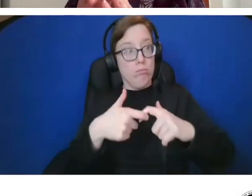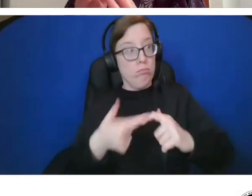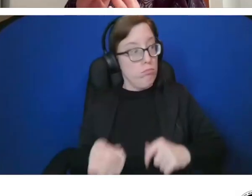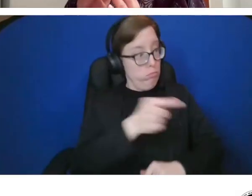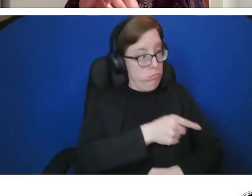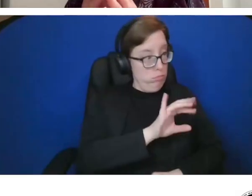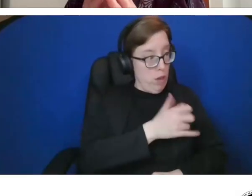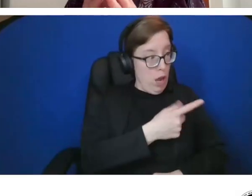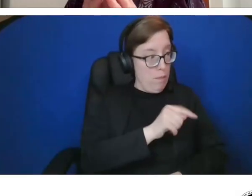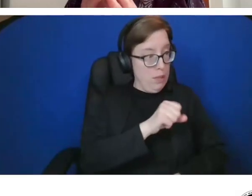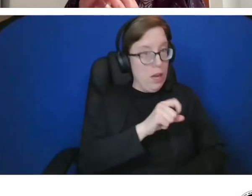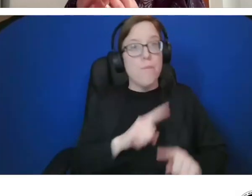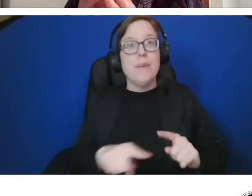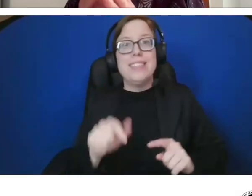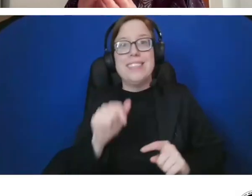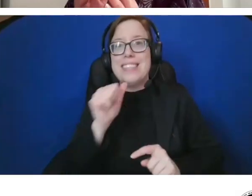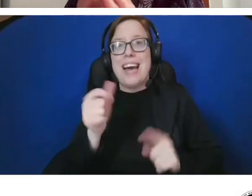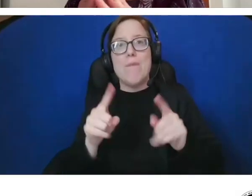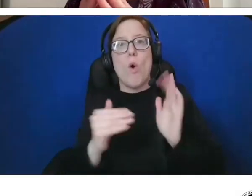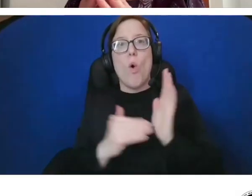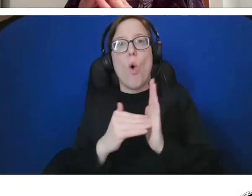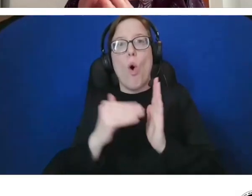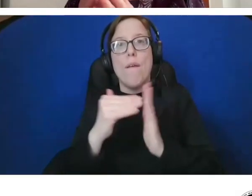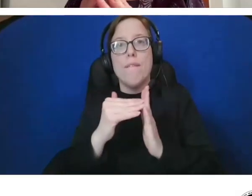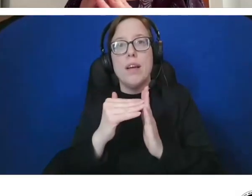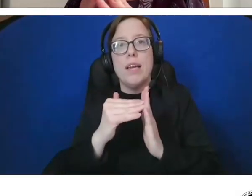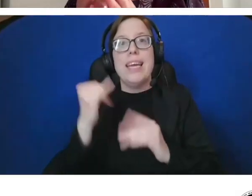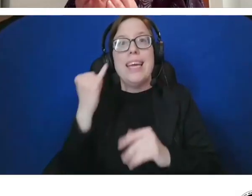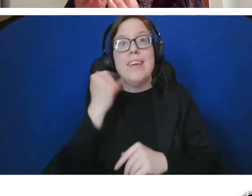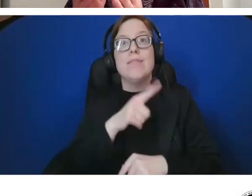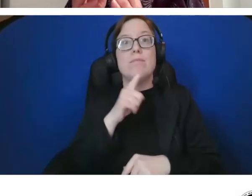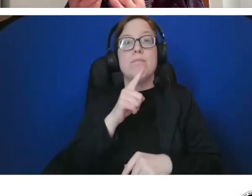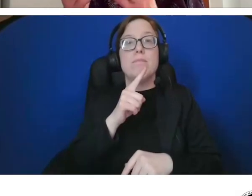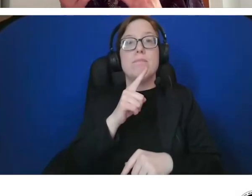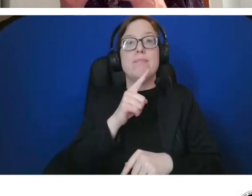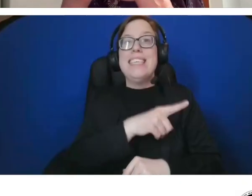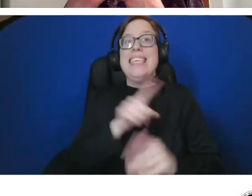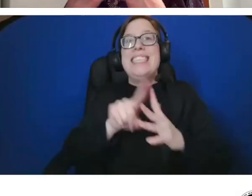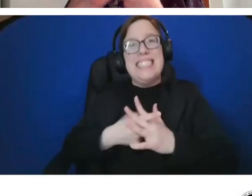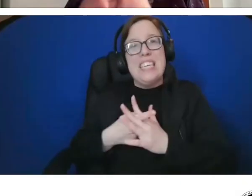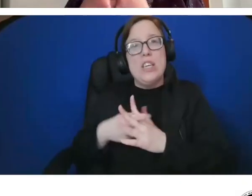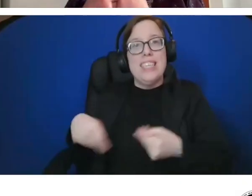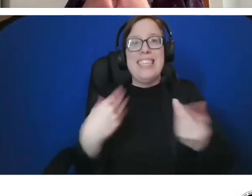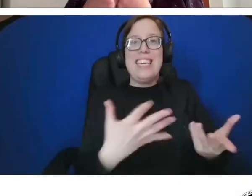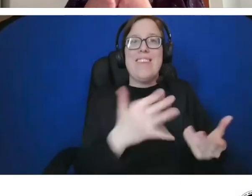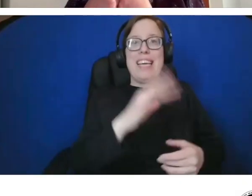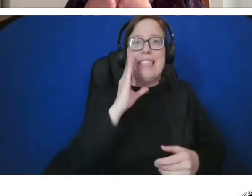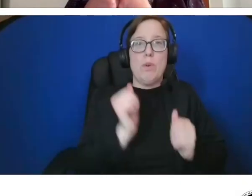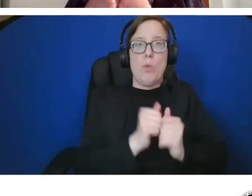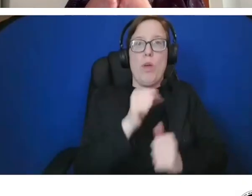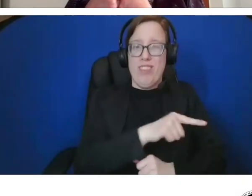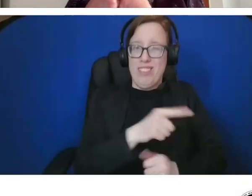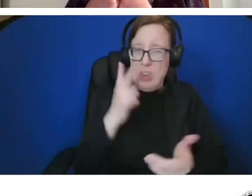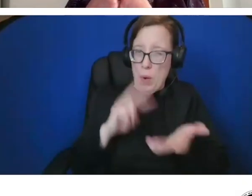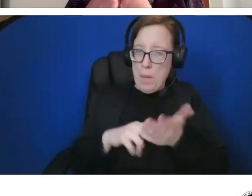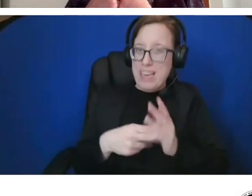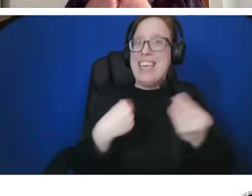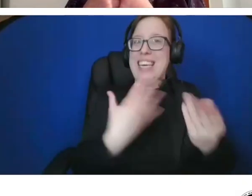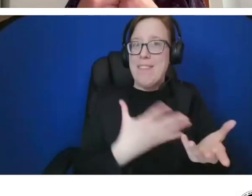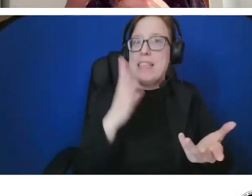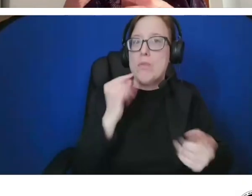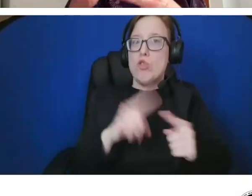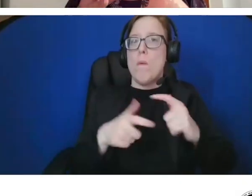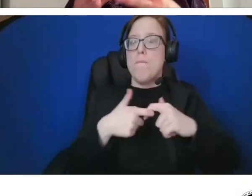occur, but it didn't happen as often as it would have if she hadn't initially provided the experiences with it. You see what I'm